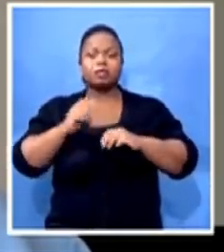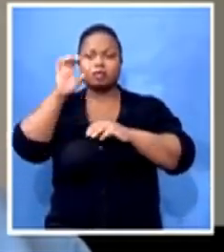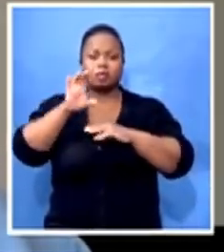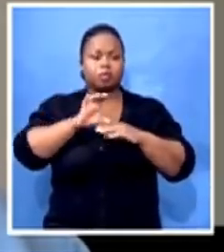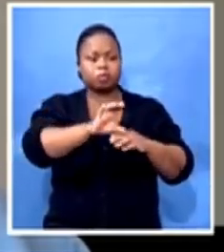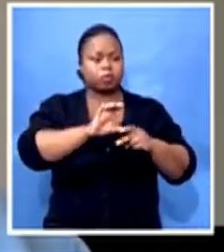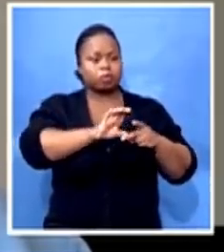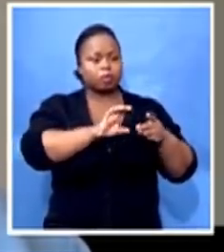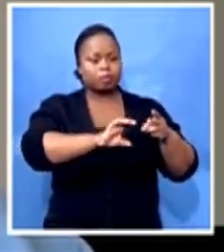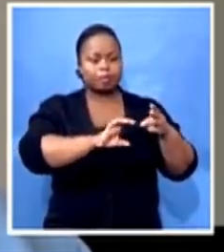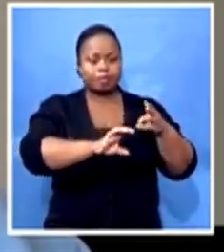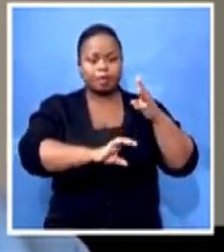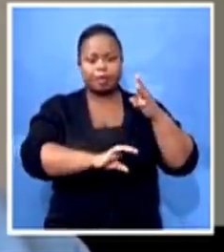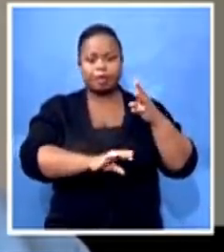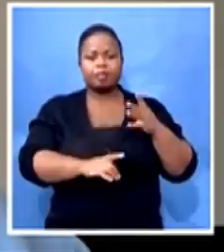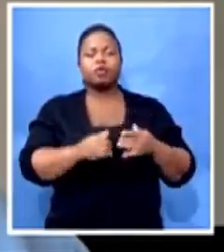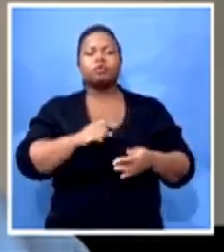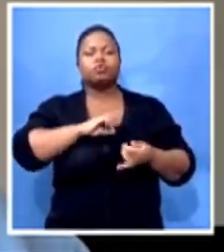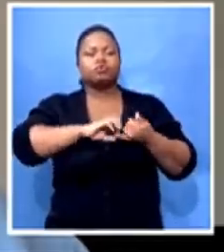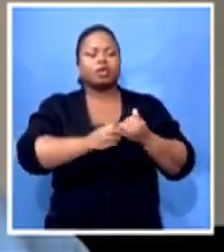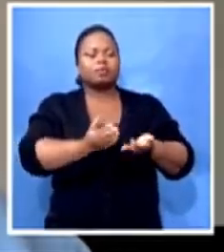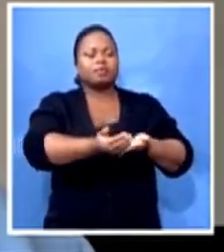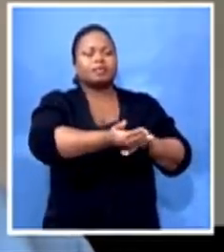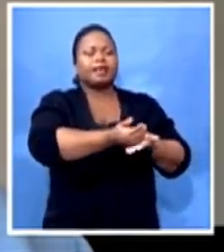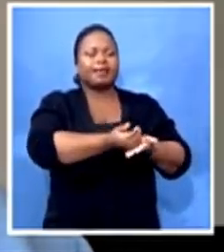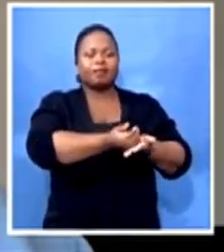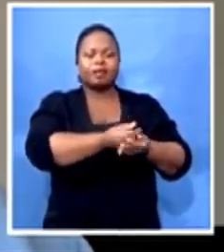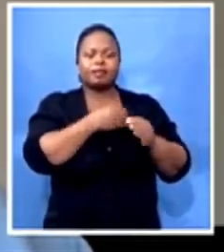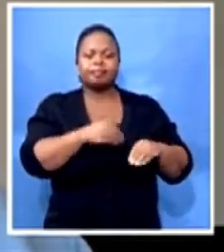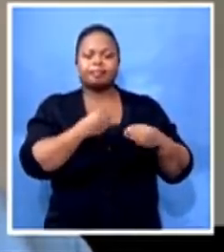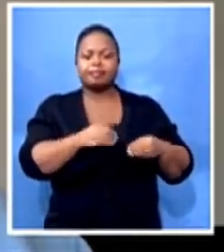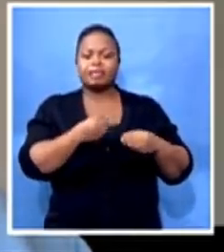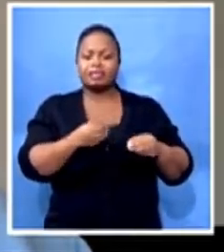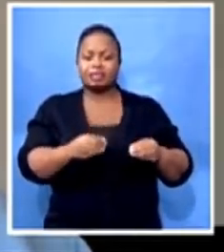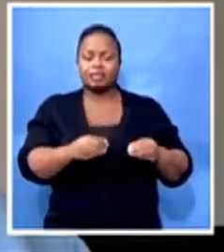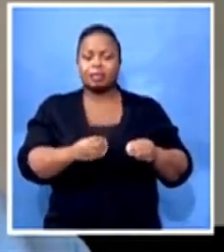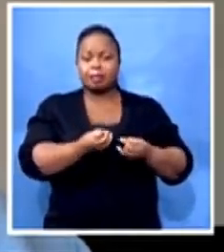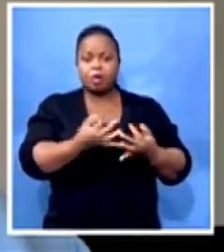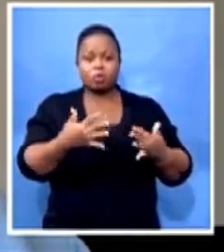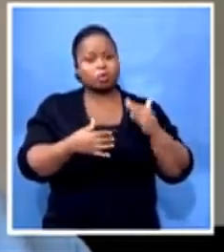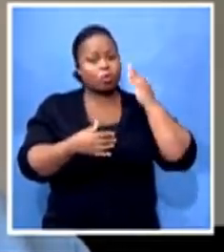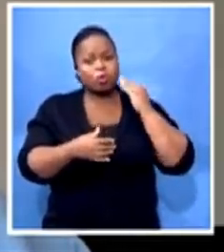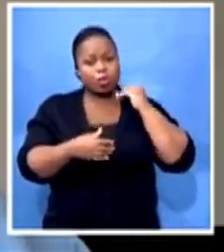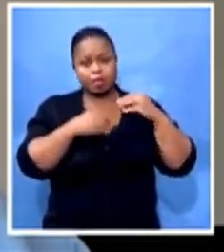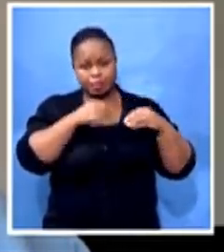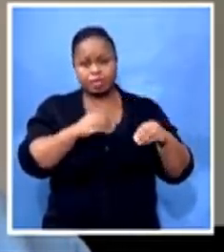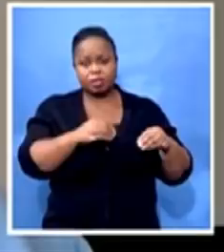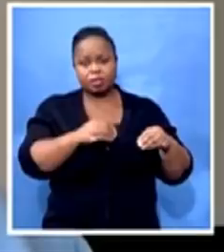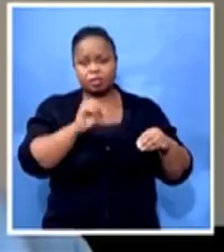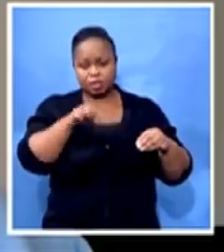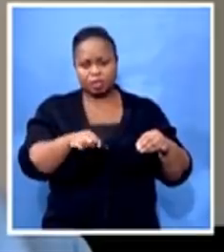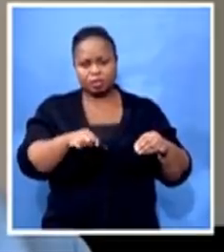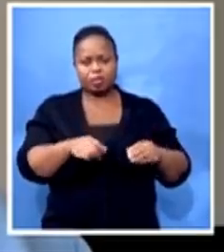rescue of business, largely a white business. And what is interesting for me is